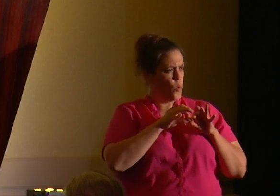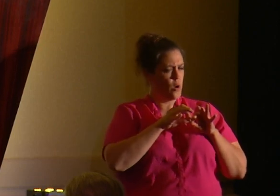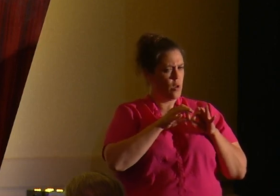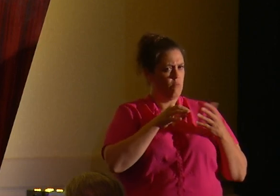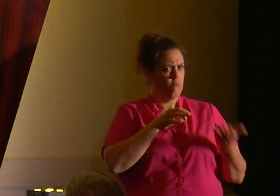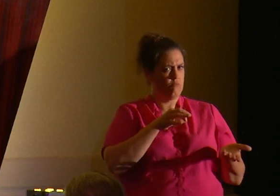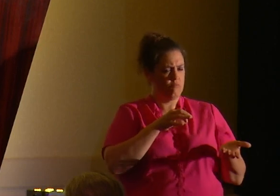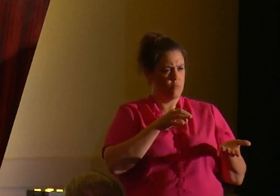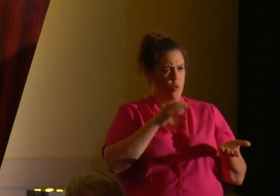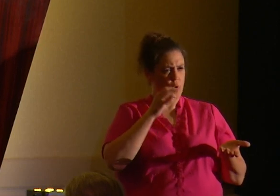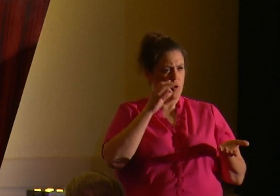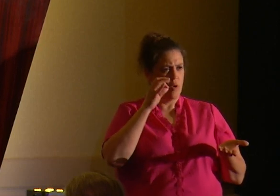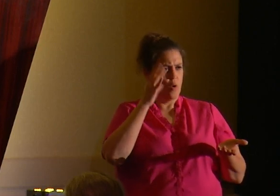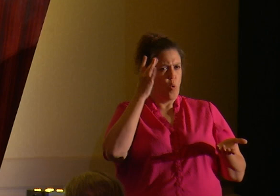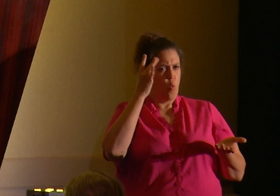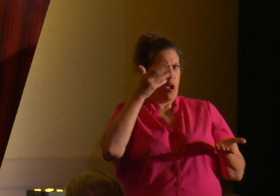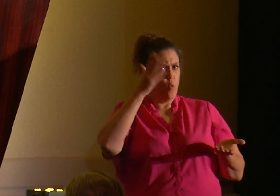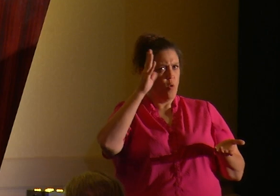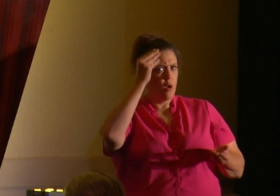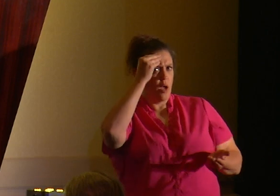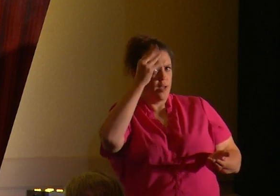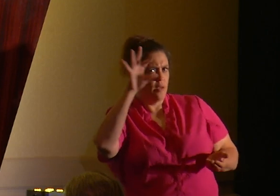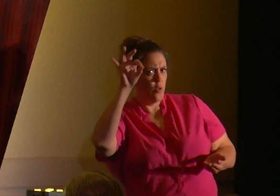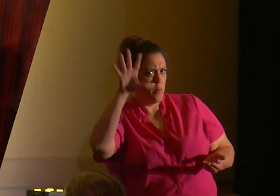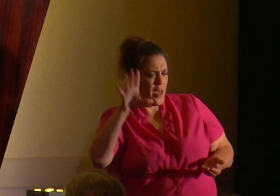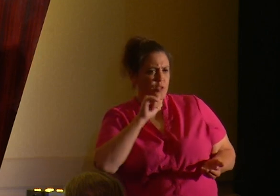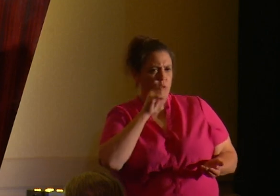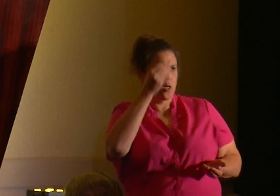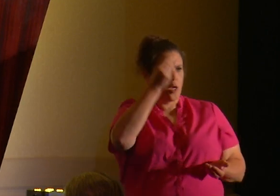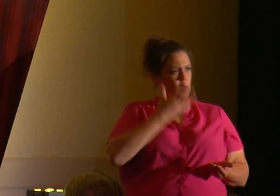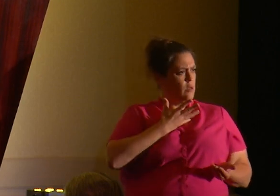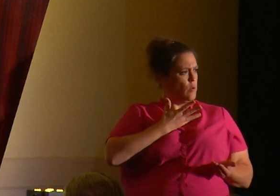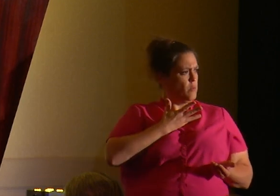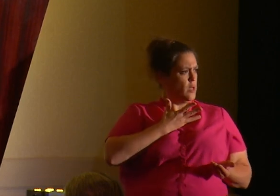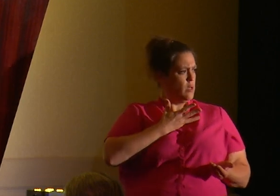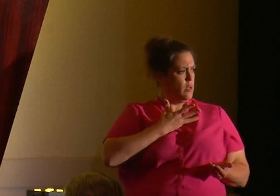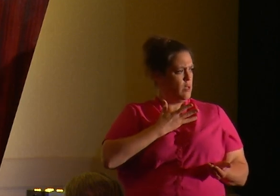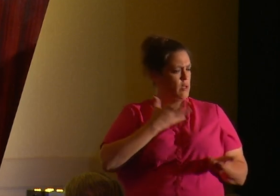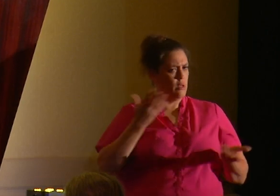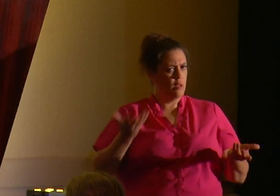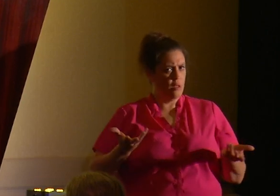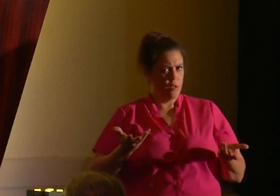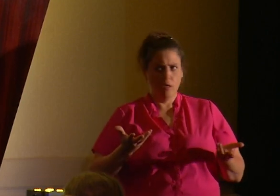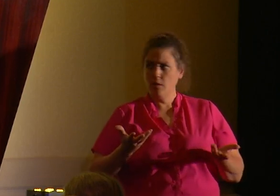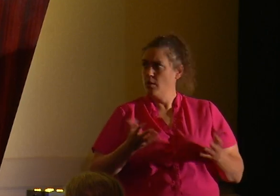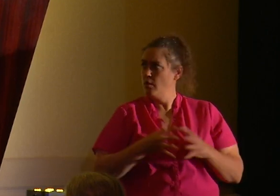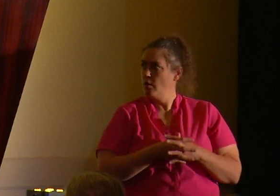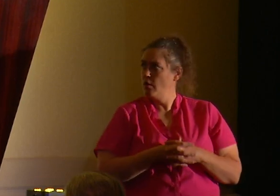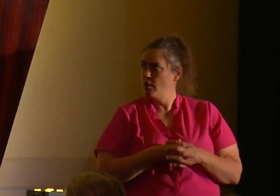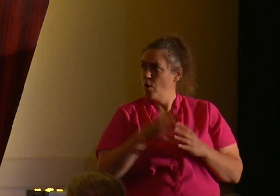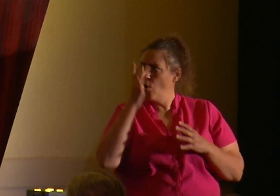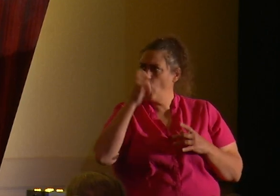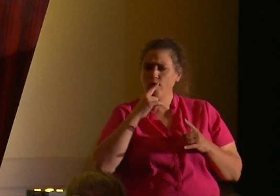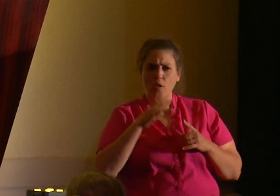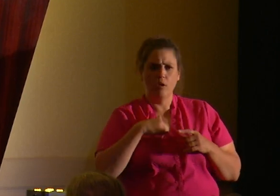tell the pastor and didn't tell me? If he had said to me, Mark, I want you to go back to New